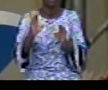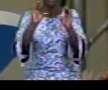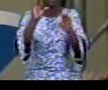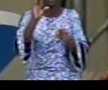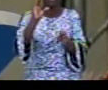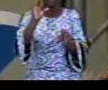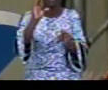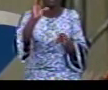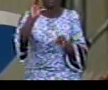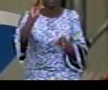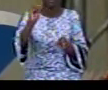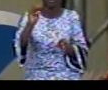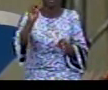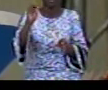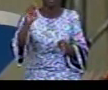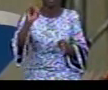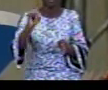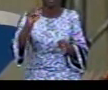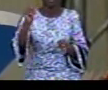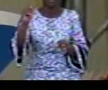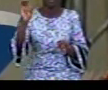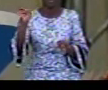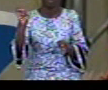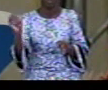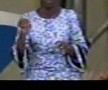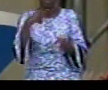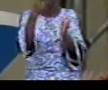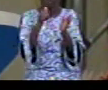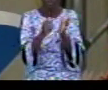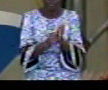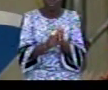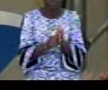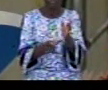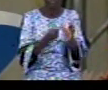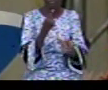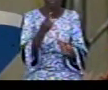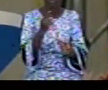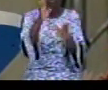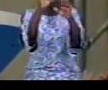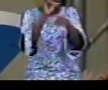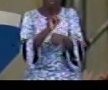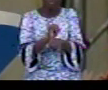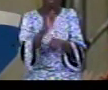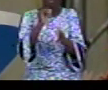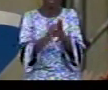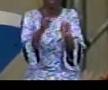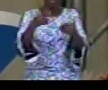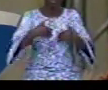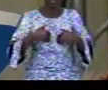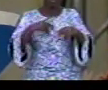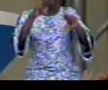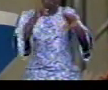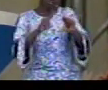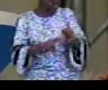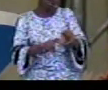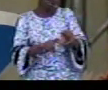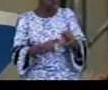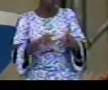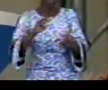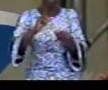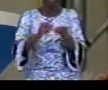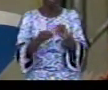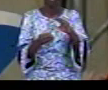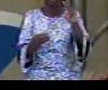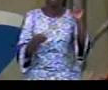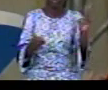miracle, you have a seat to sit down. Secondly, I want to say another wonderful